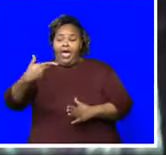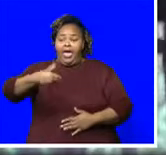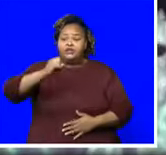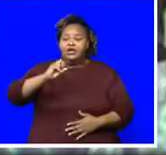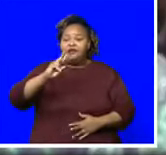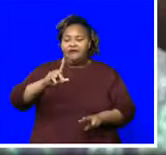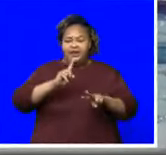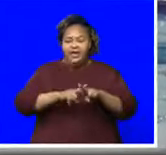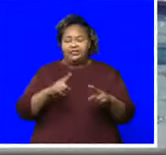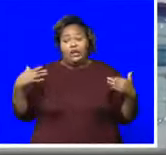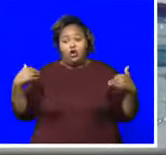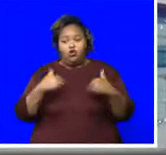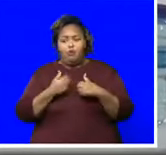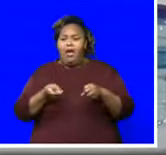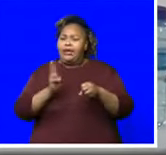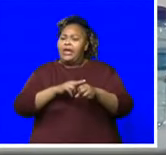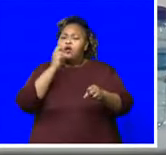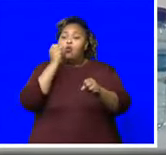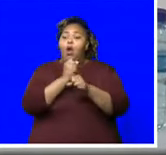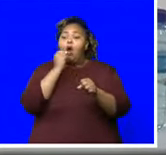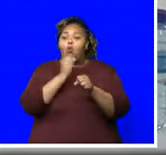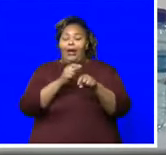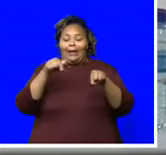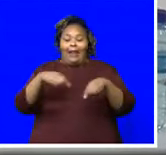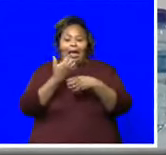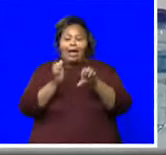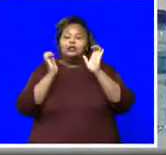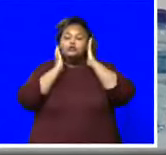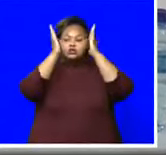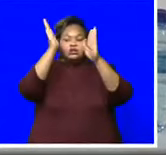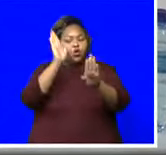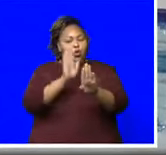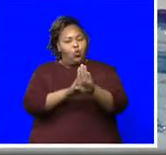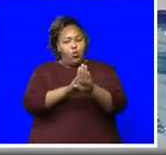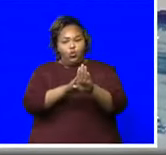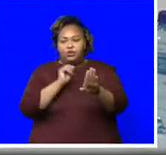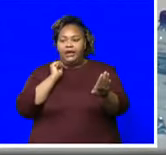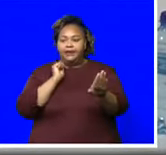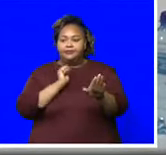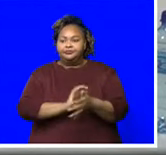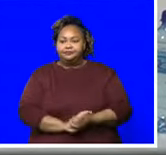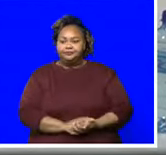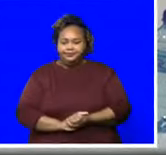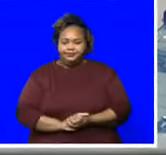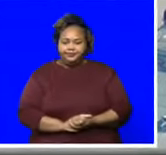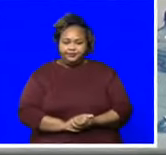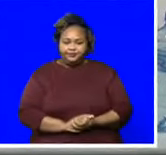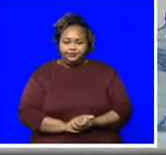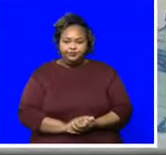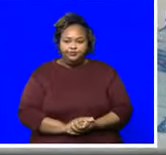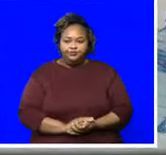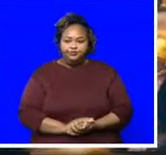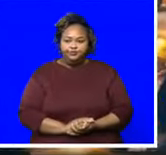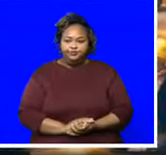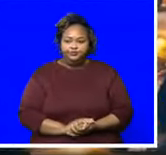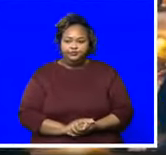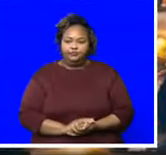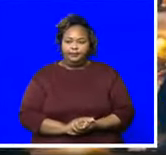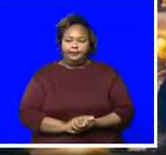labasha eTindzabeni kubika Fortune Dlangamandla nginasanziso Mlambo kanye navuma inkosi Nzinisa